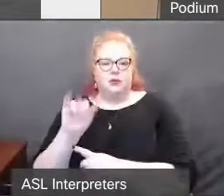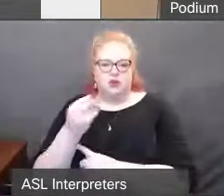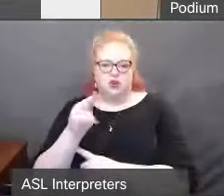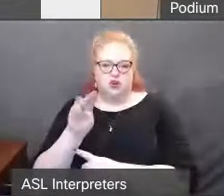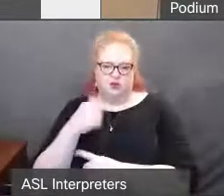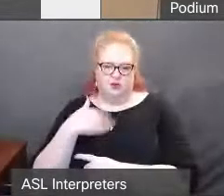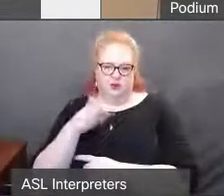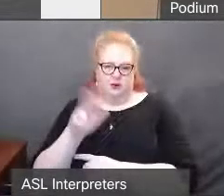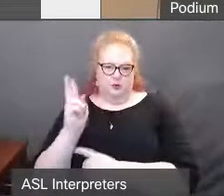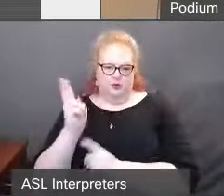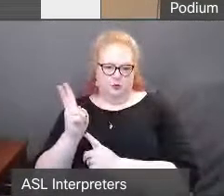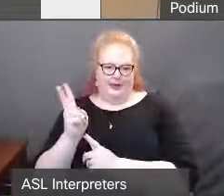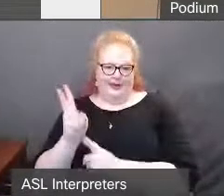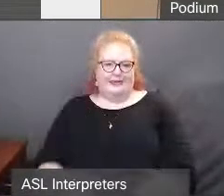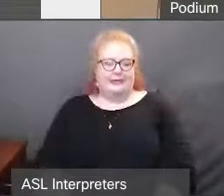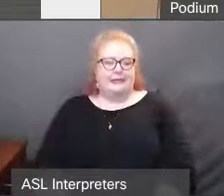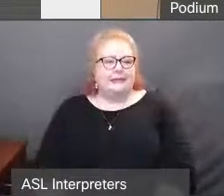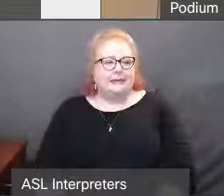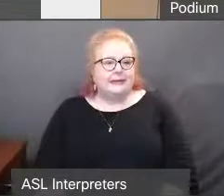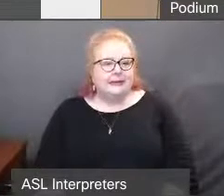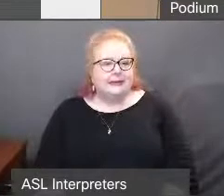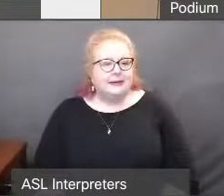minutes.